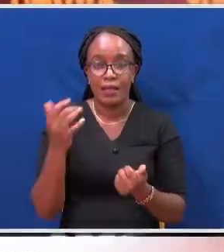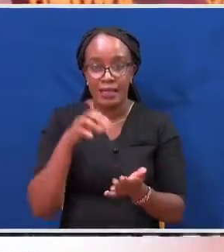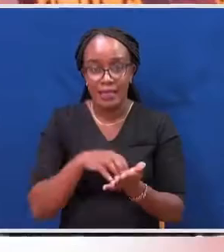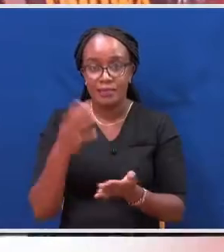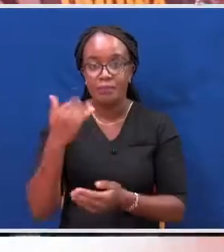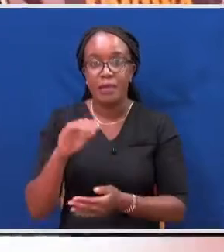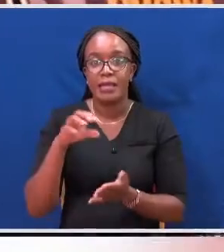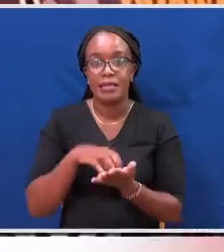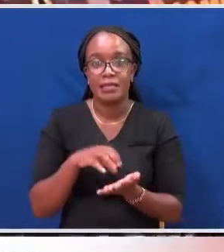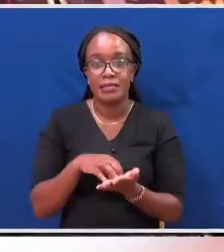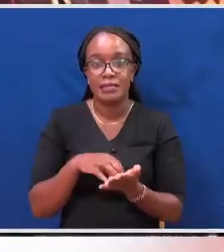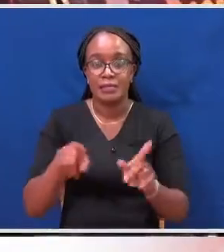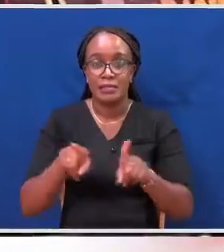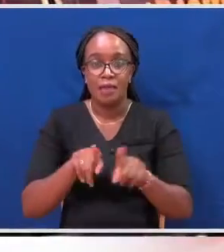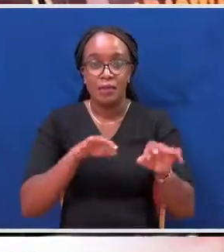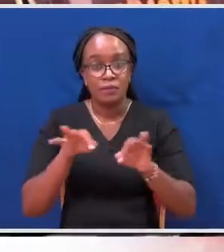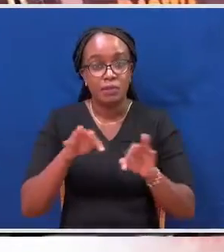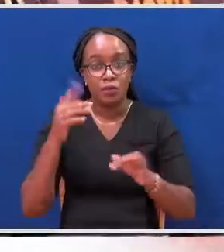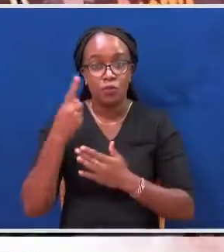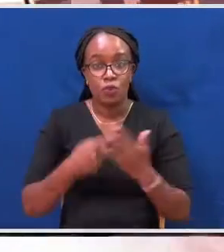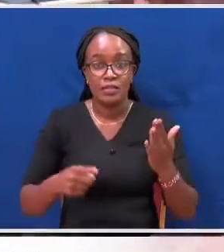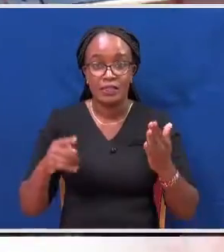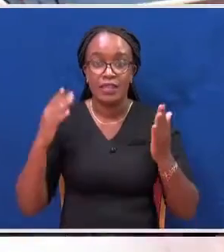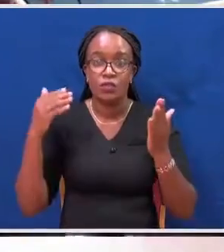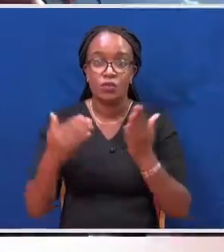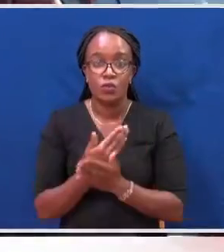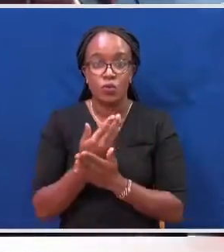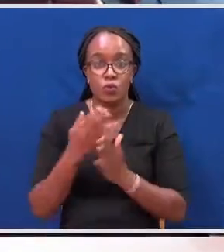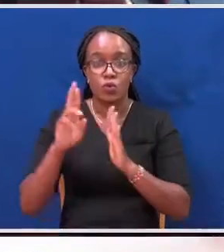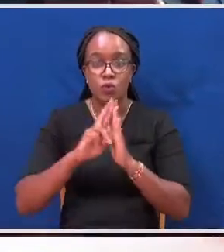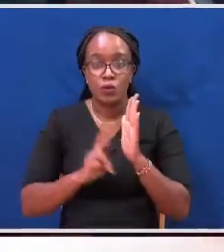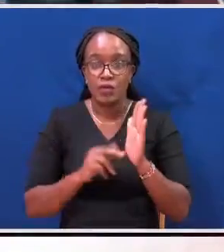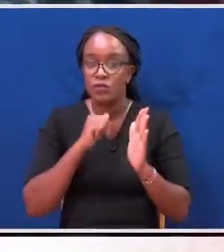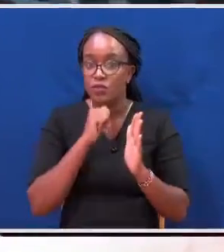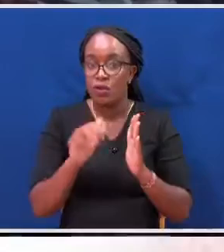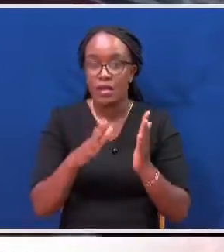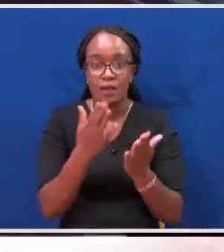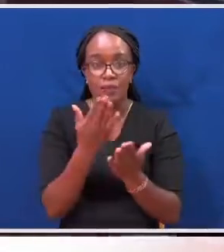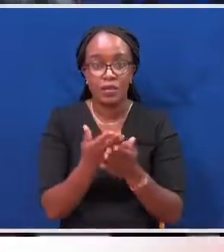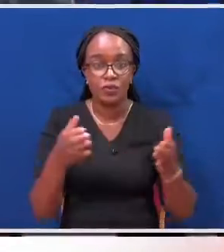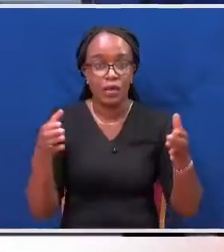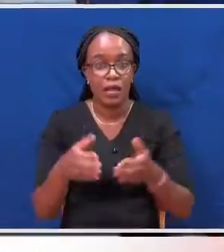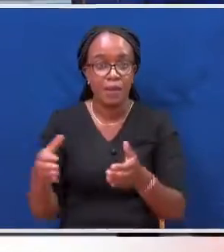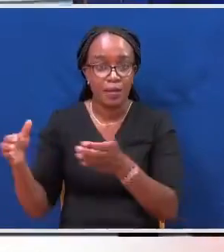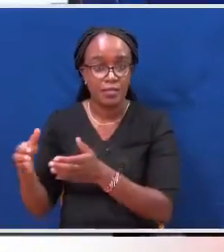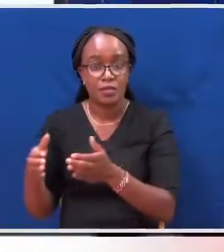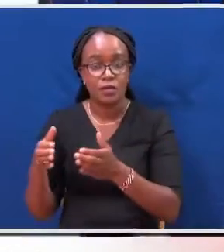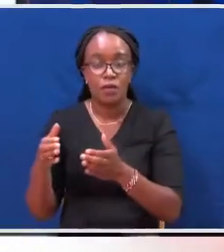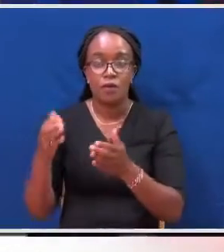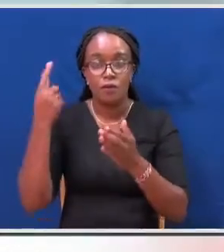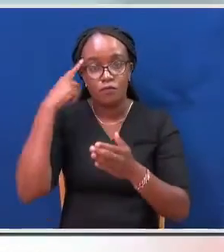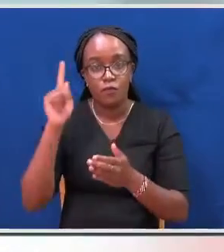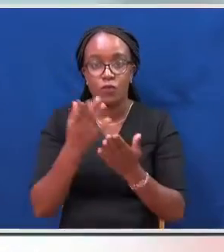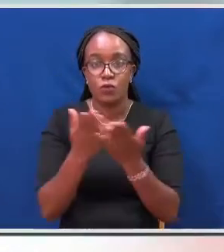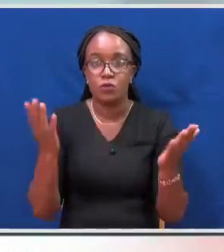Ogana also explained that the new regulations will not apply to companies with employees working in shifts in order to keep the economy